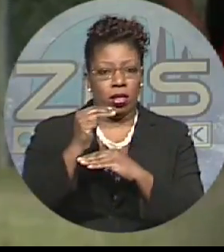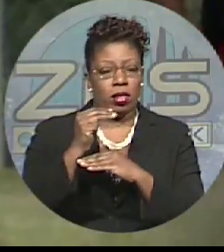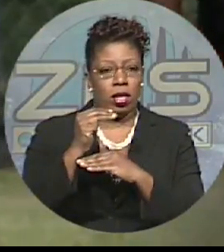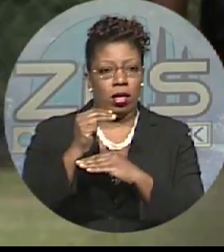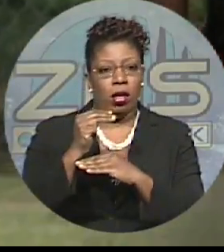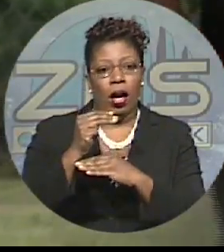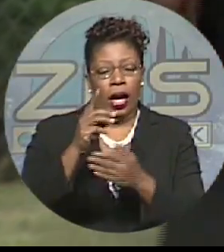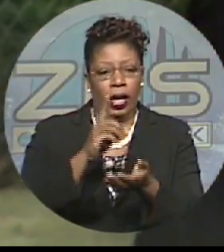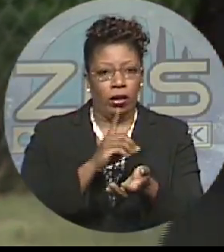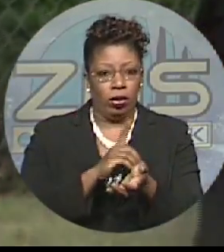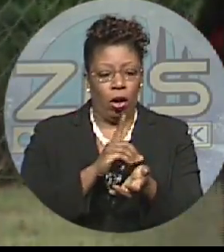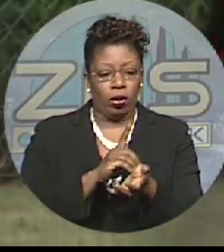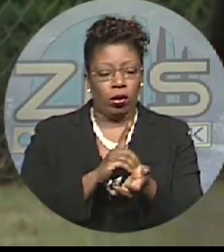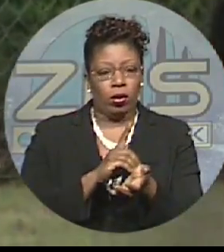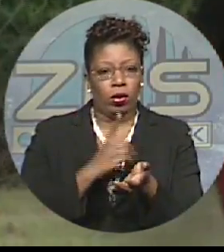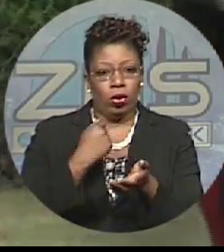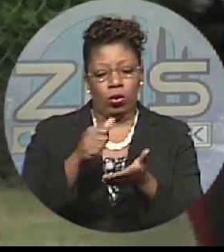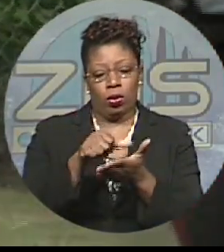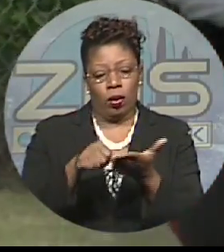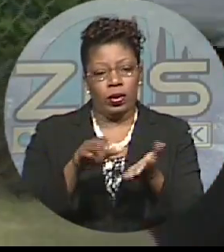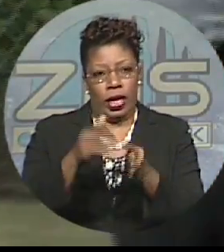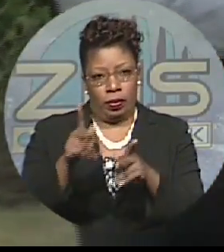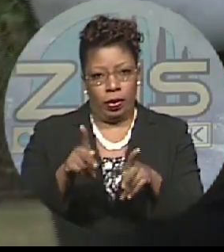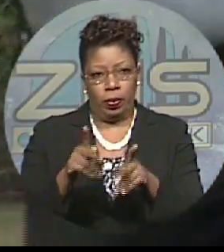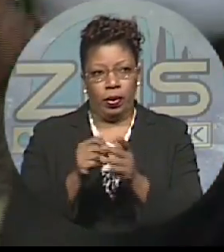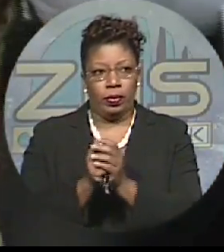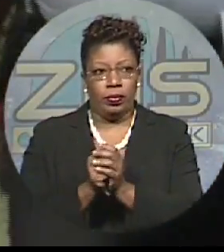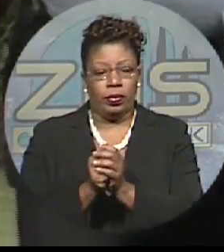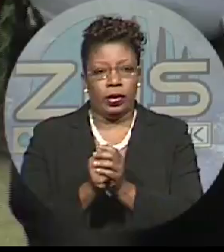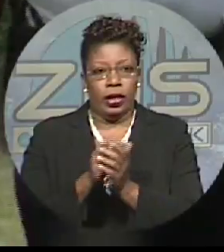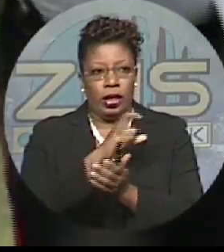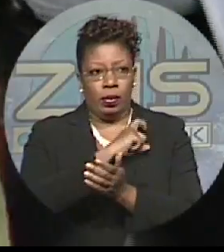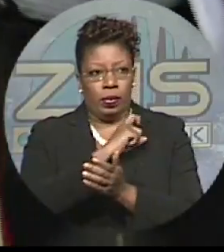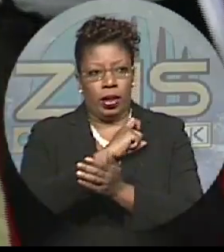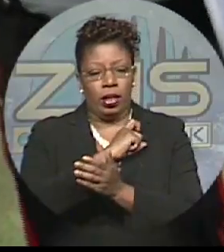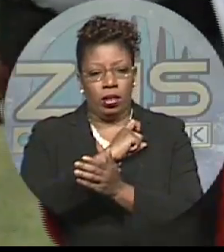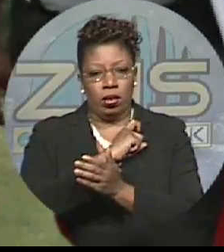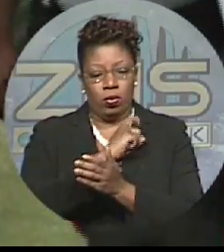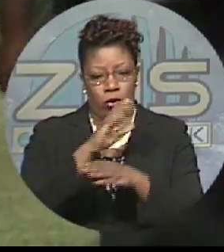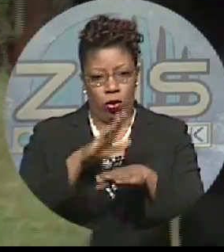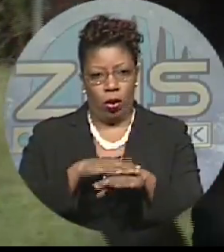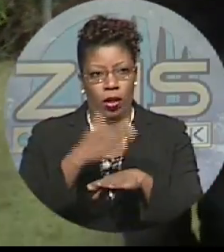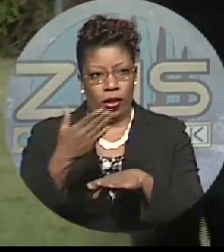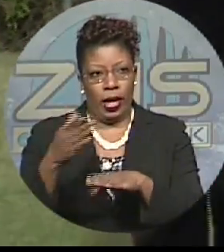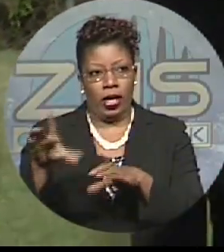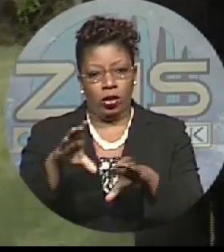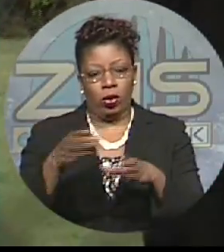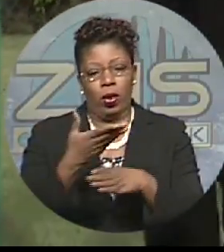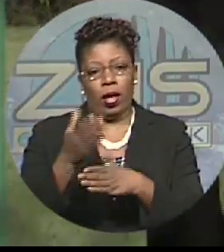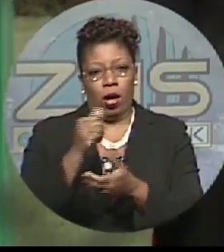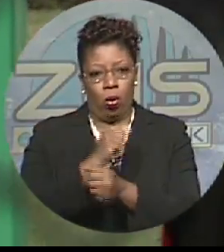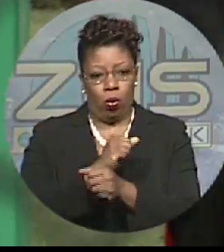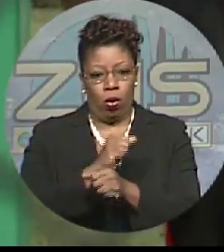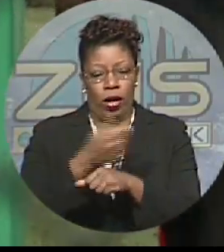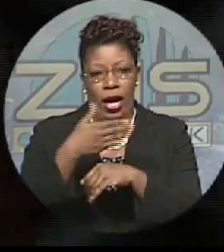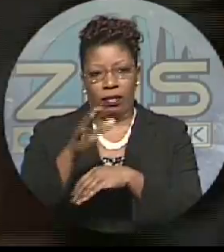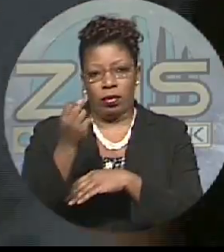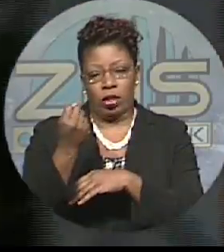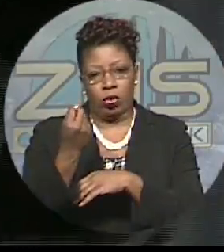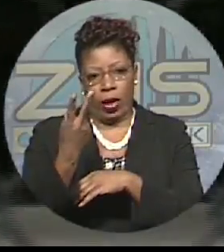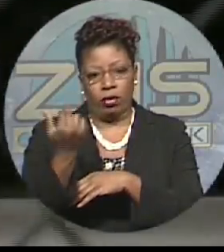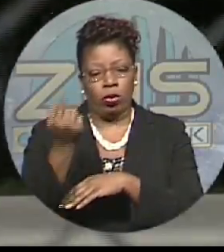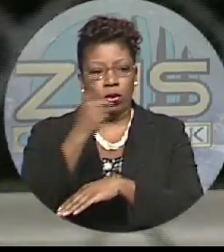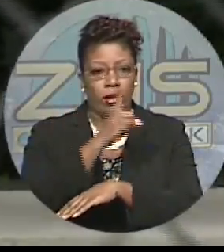No cameras were allowed on property as the police converged on the scene and did their work. Shortly after midday, Minister of